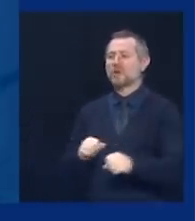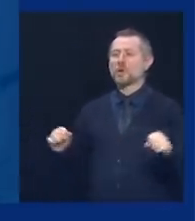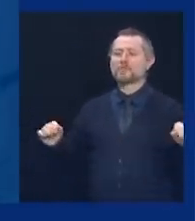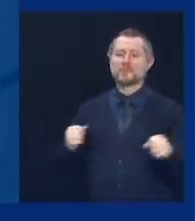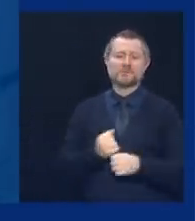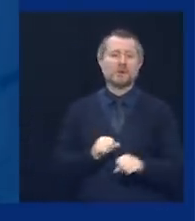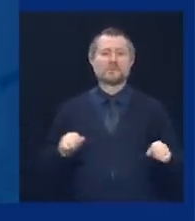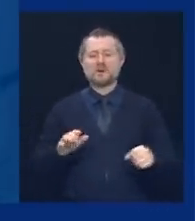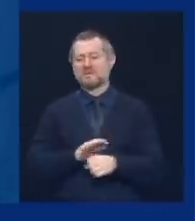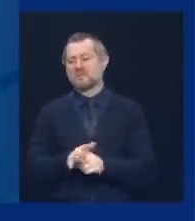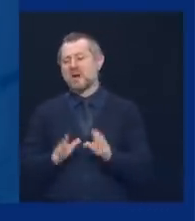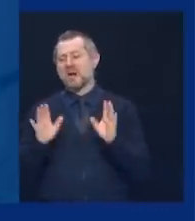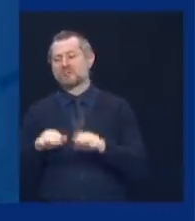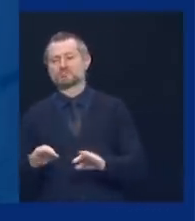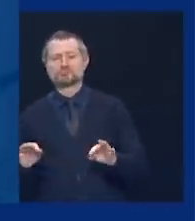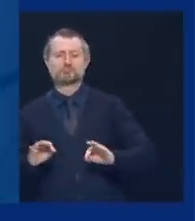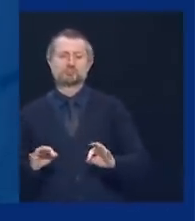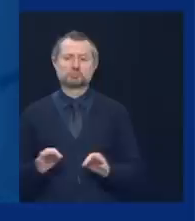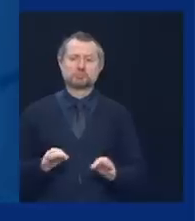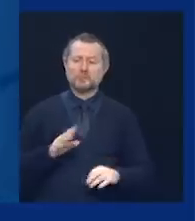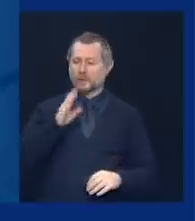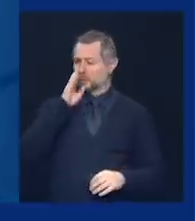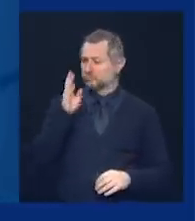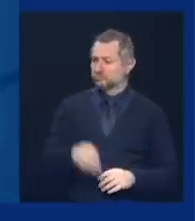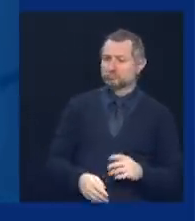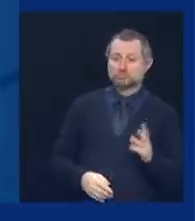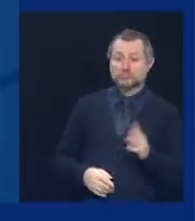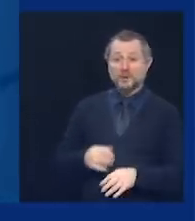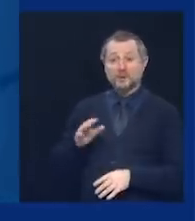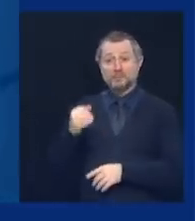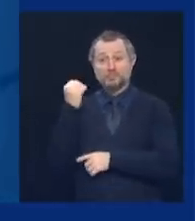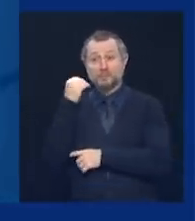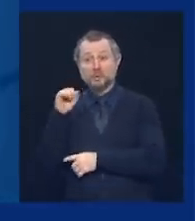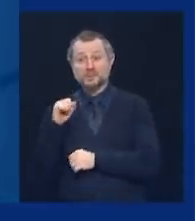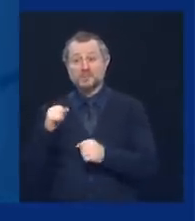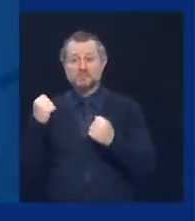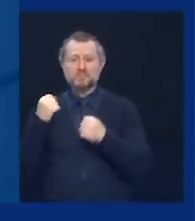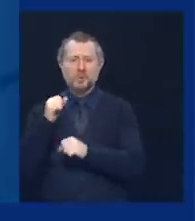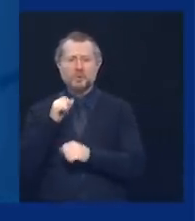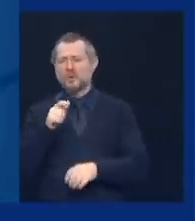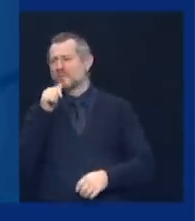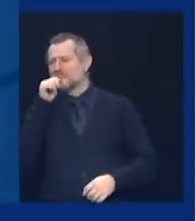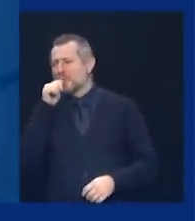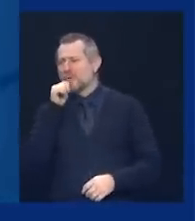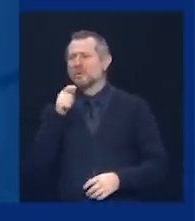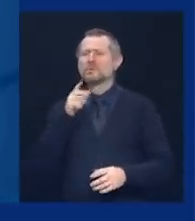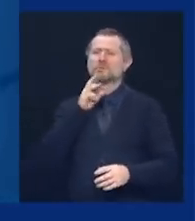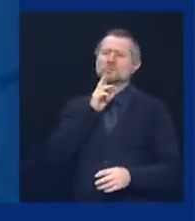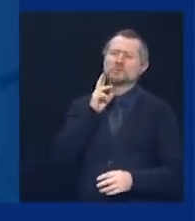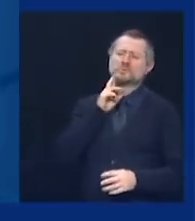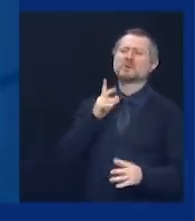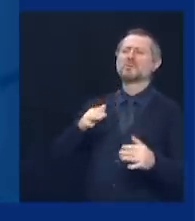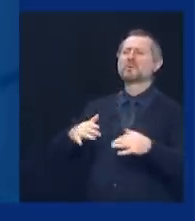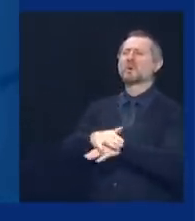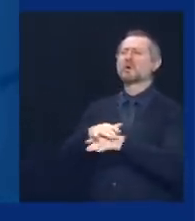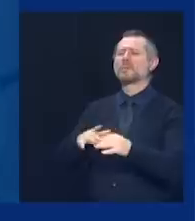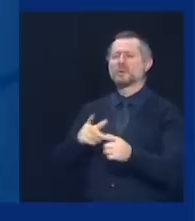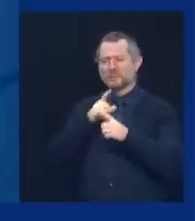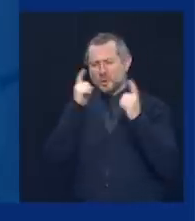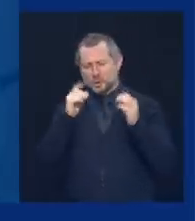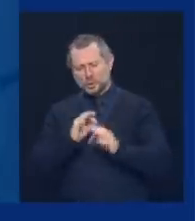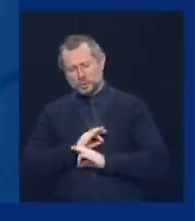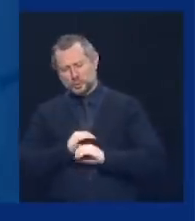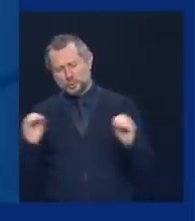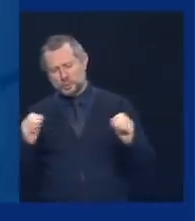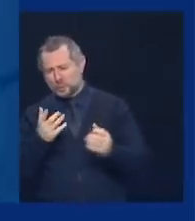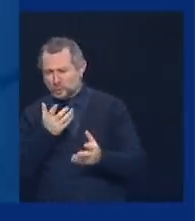those restrictions. Protest. Go to the bars and the restaurants. Don't wear a mask. That's what